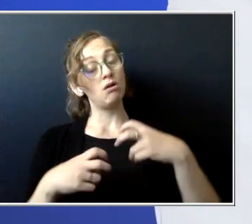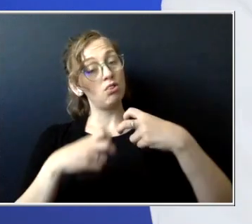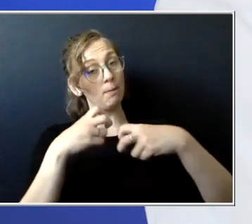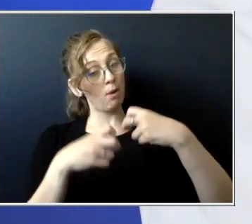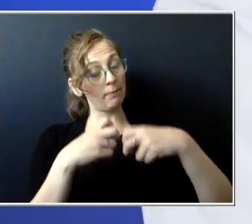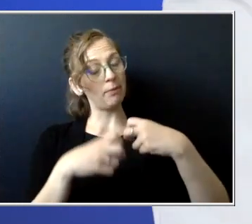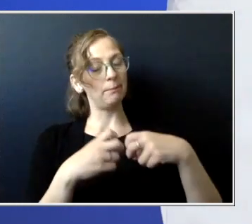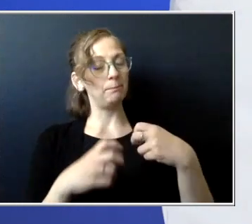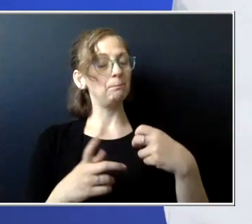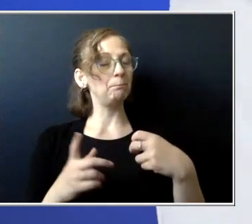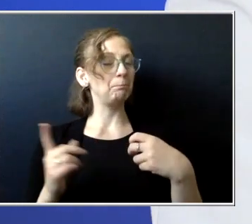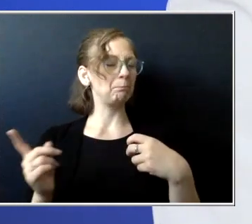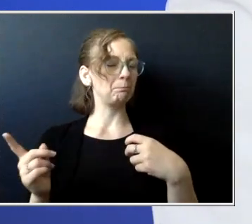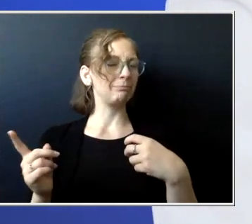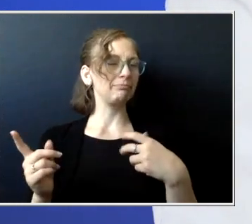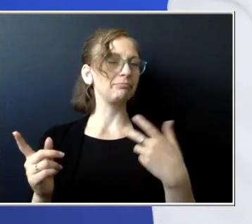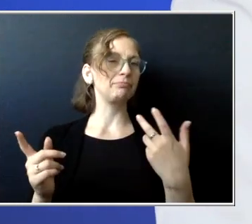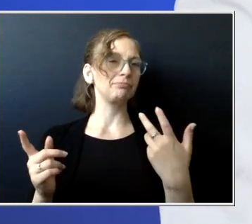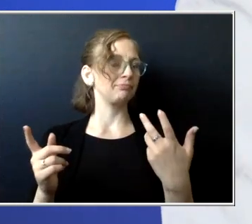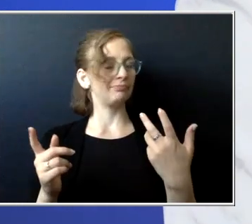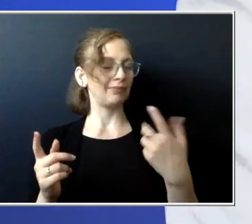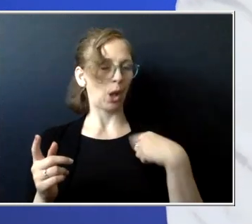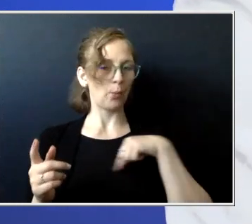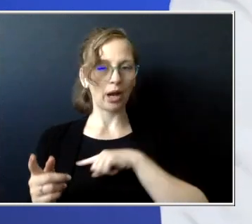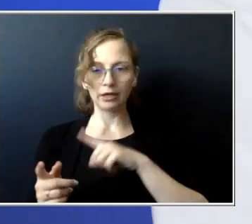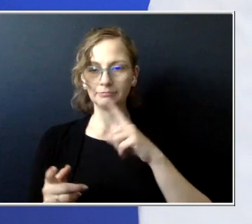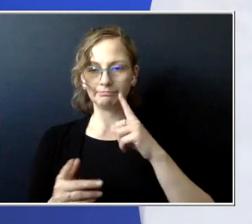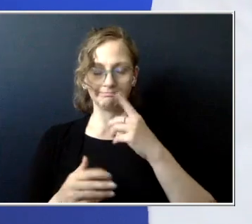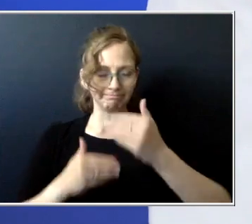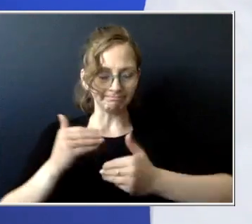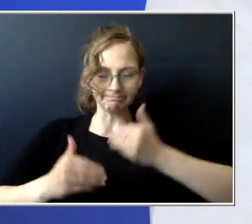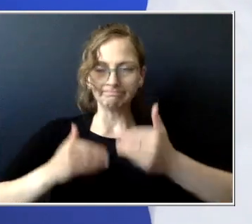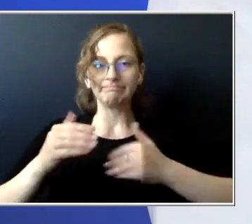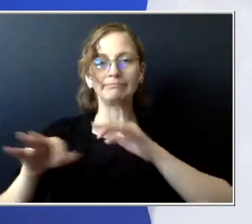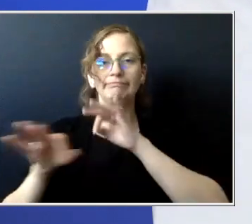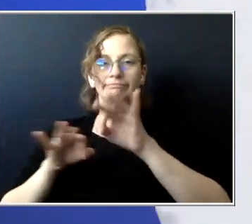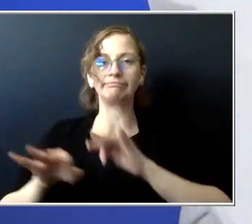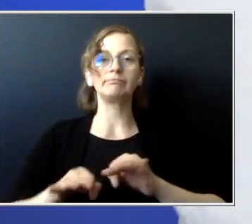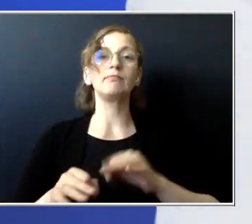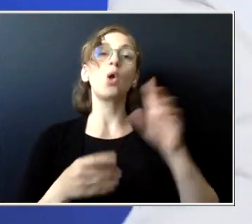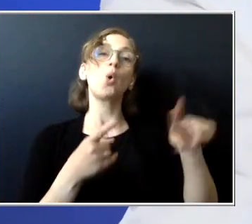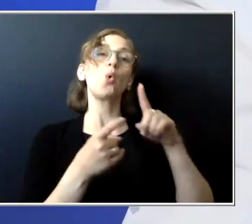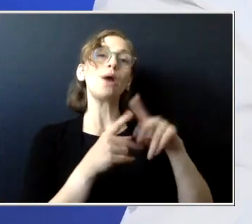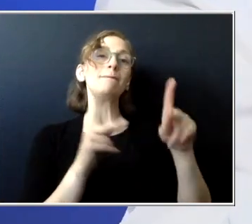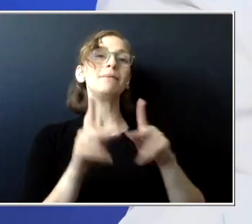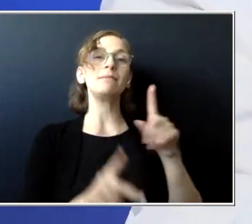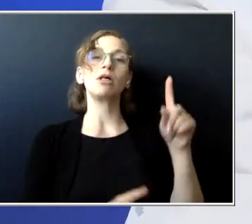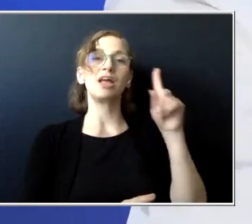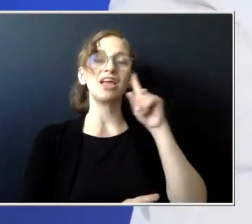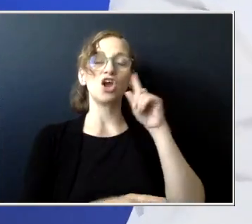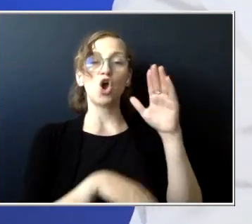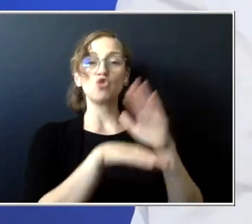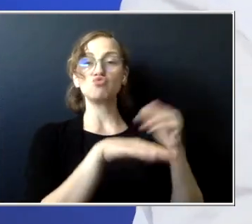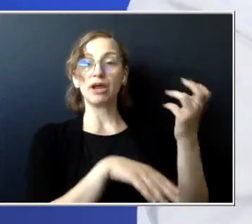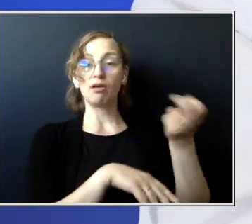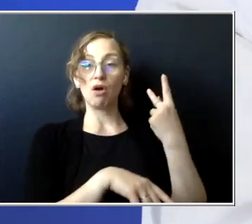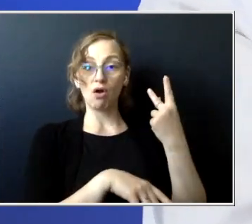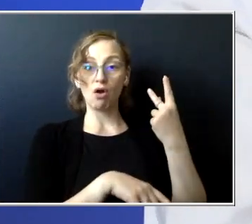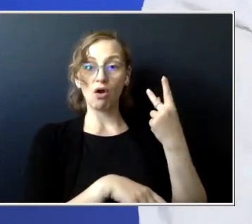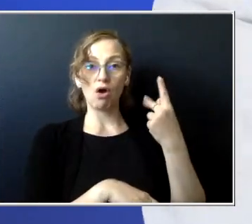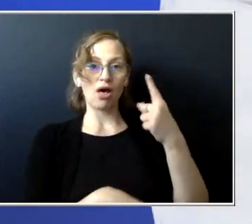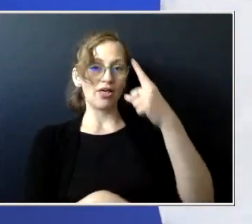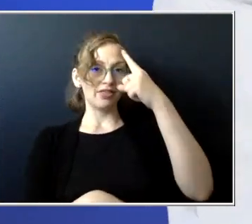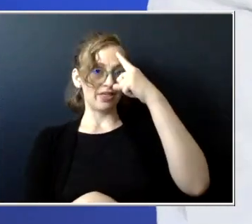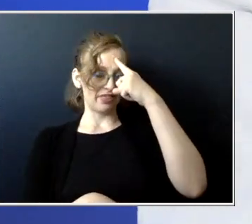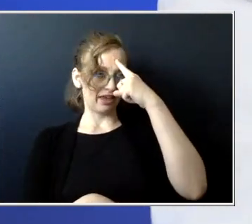rest of the team and myself had to go through in terms of explaining it to people is most people, when they hear a recall, they think they're coming to the place and they're taking it off the shelf.